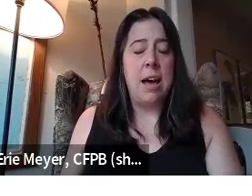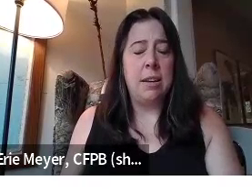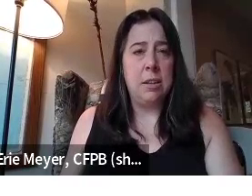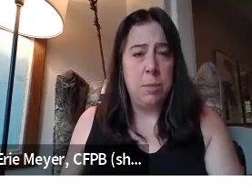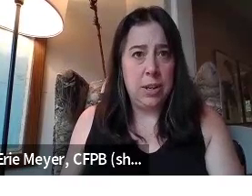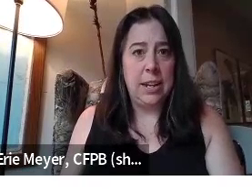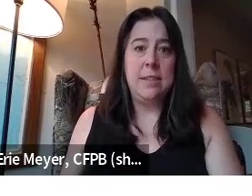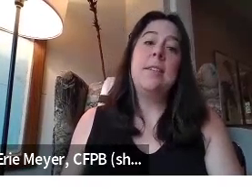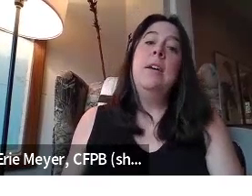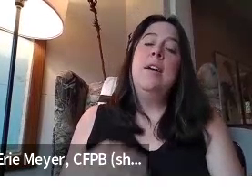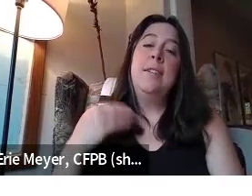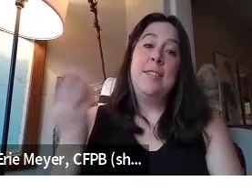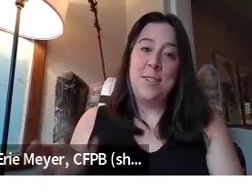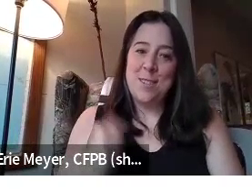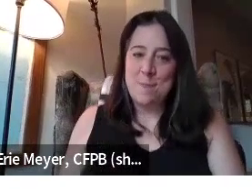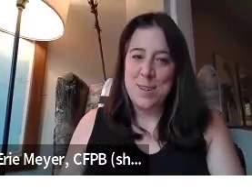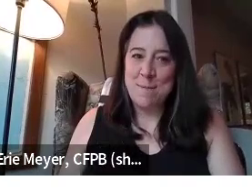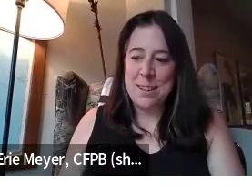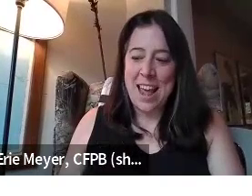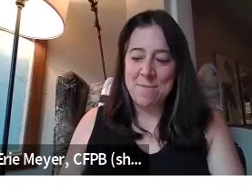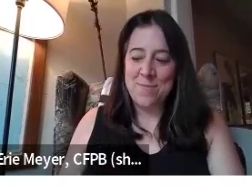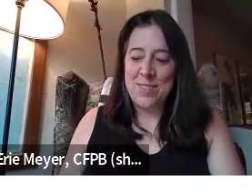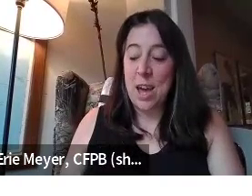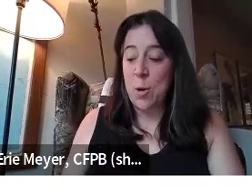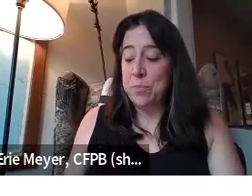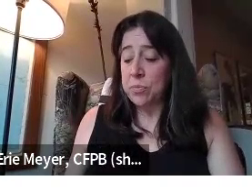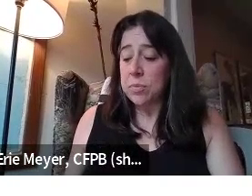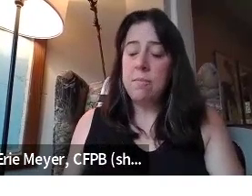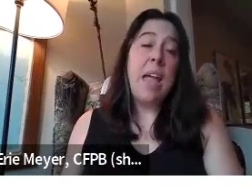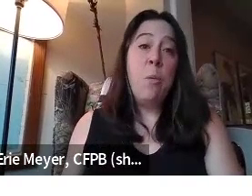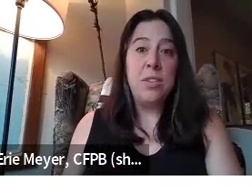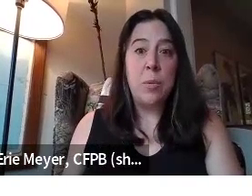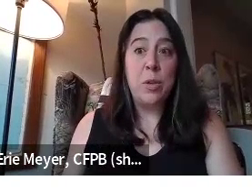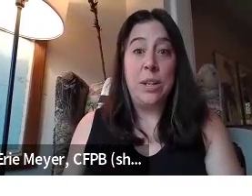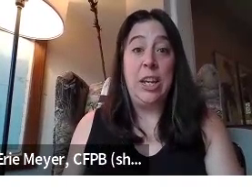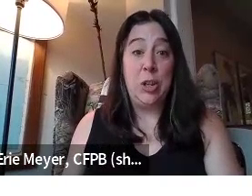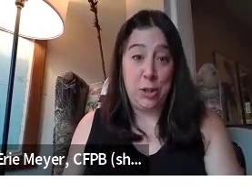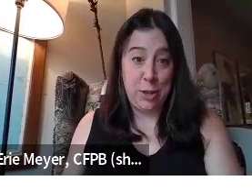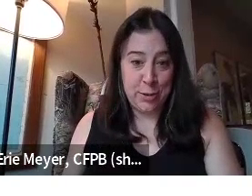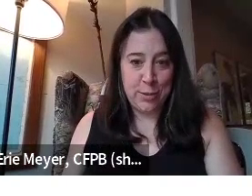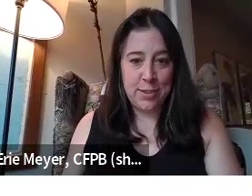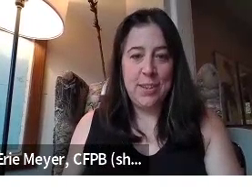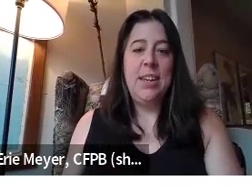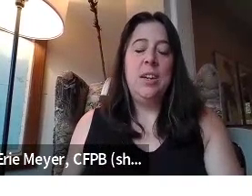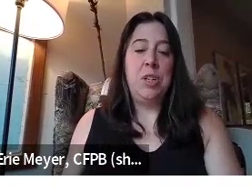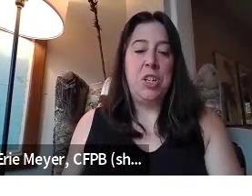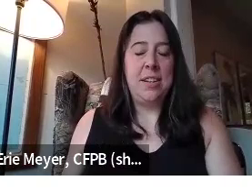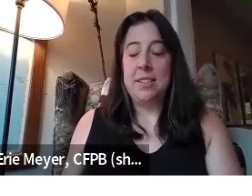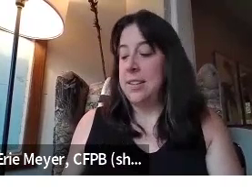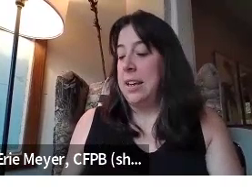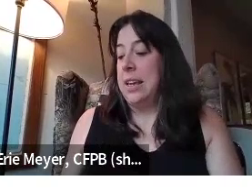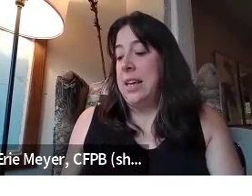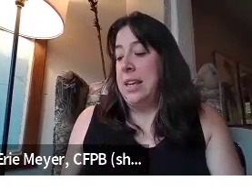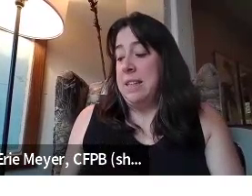impact communities such as the one we're talking about today. So I want to start with the really good news,